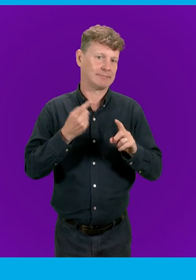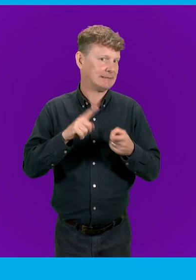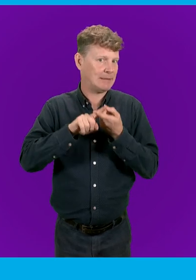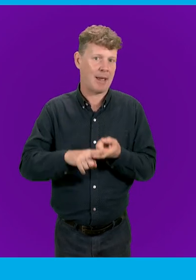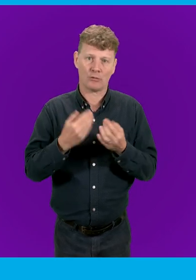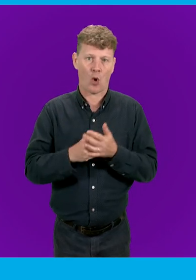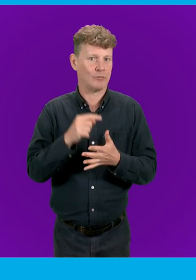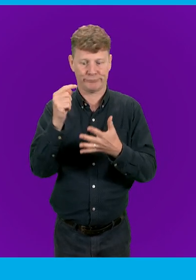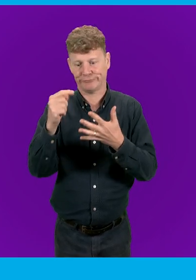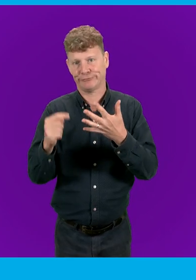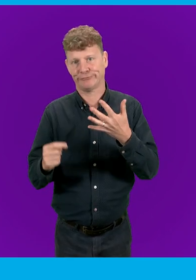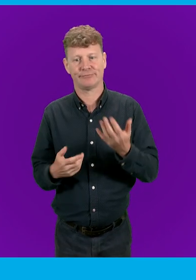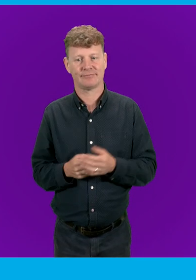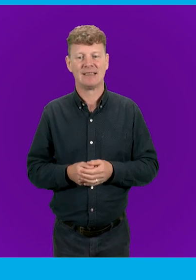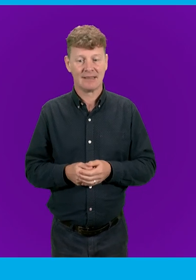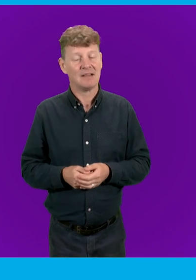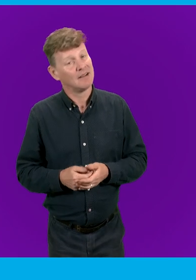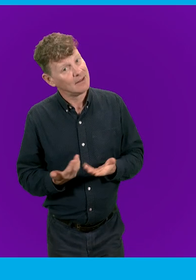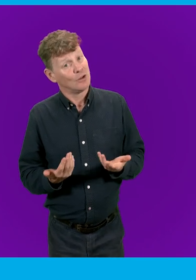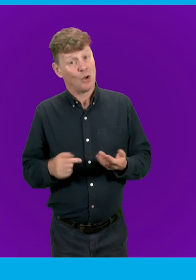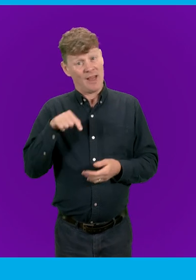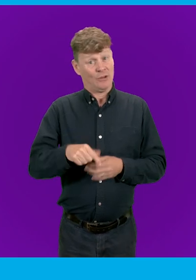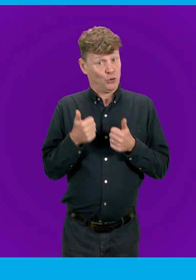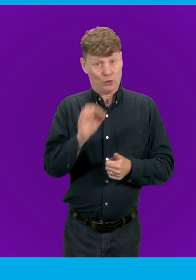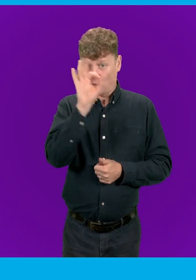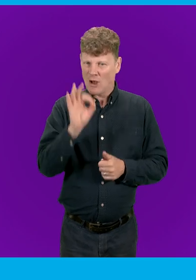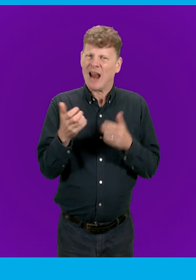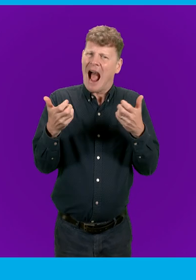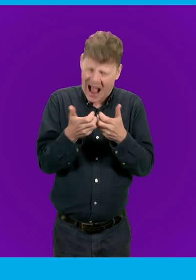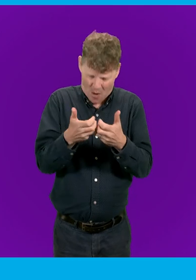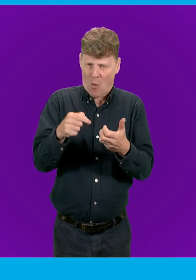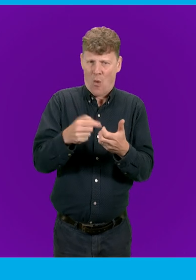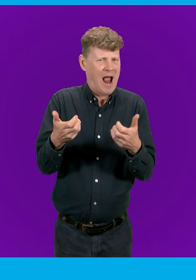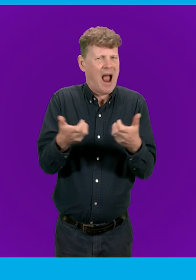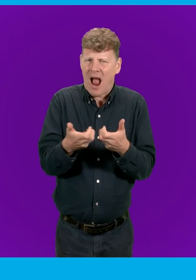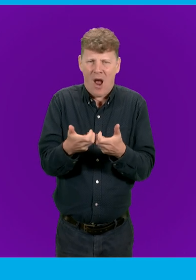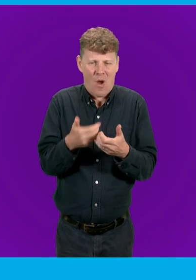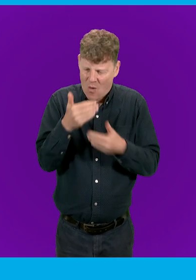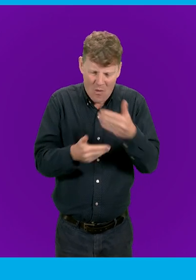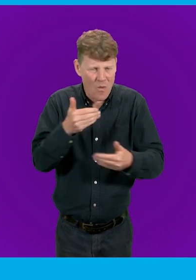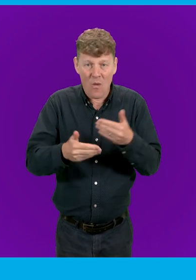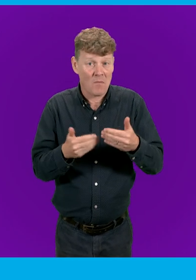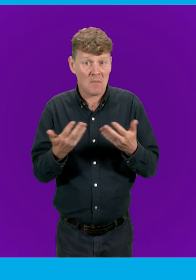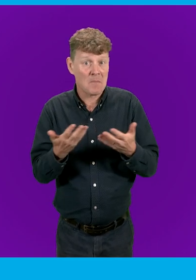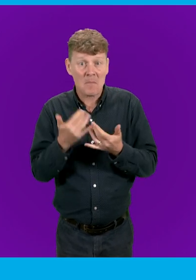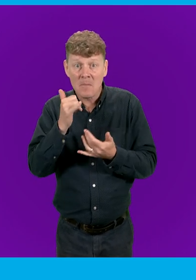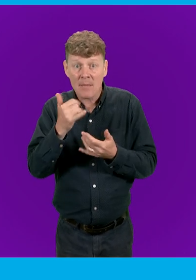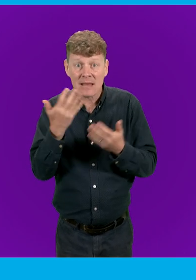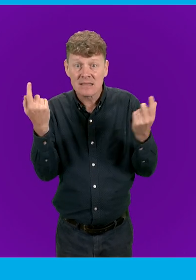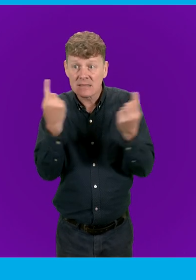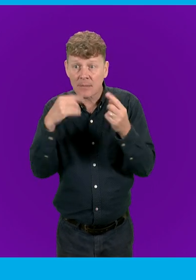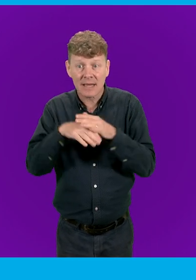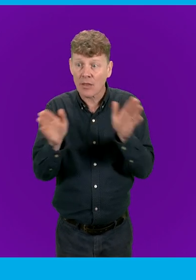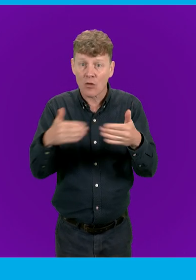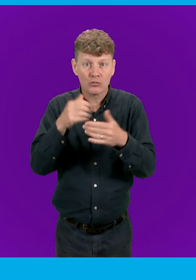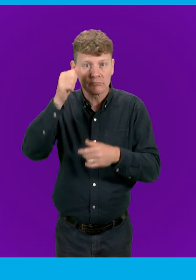Yeah, well, so this question is really fitting then. How do we, and maybe if there are people in the room who have